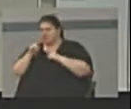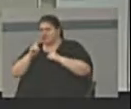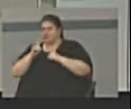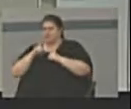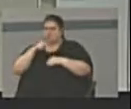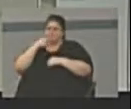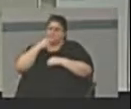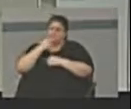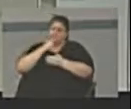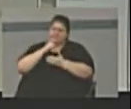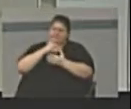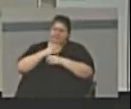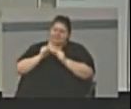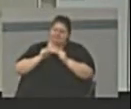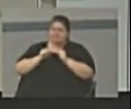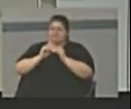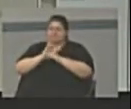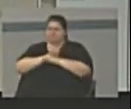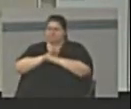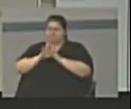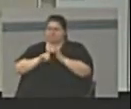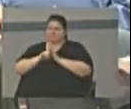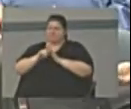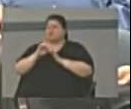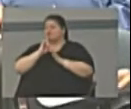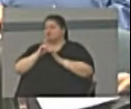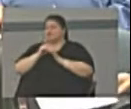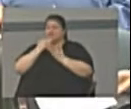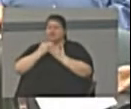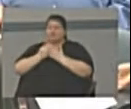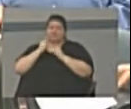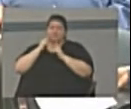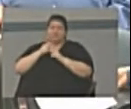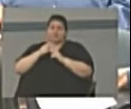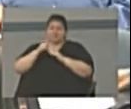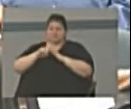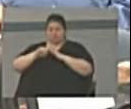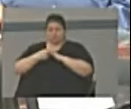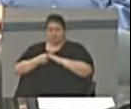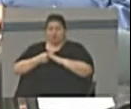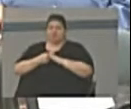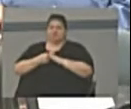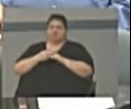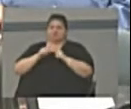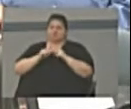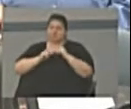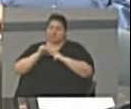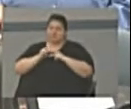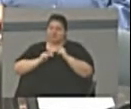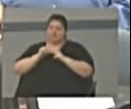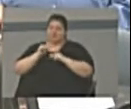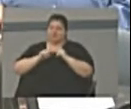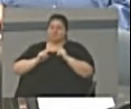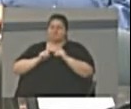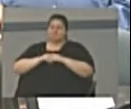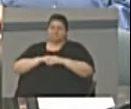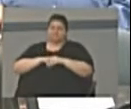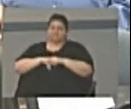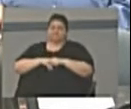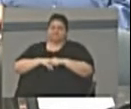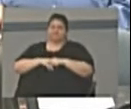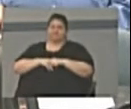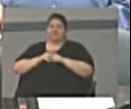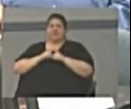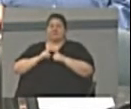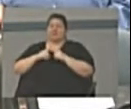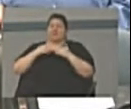safety to business development. It's a really good starting point for us to build off of in terms of outreach. And then we